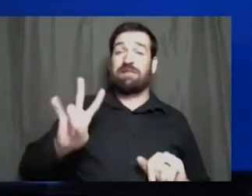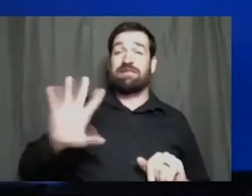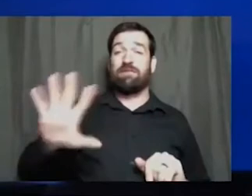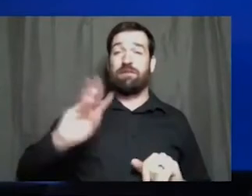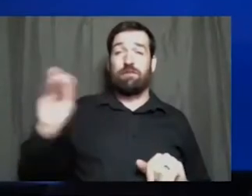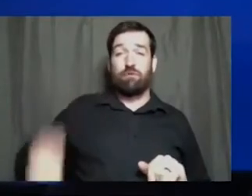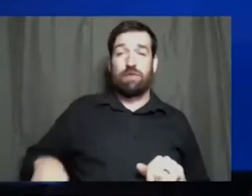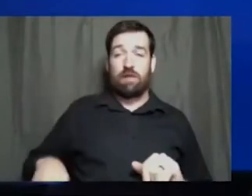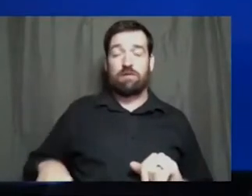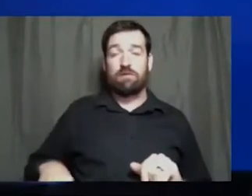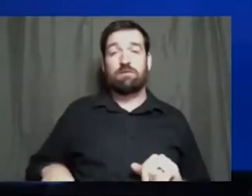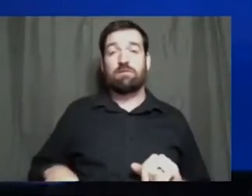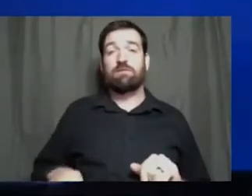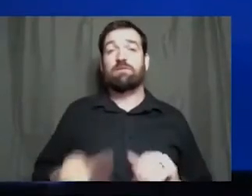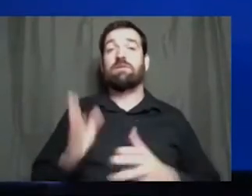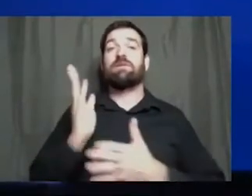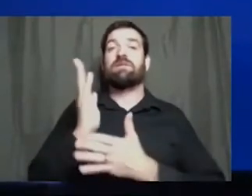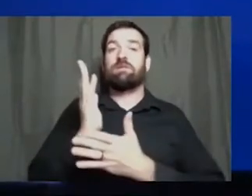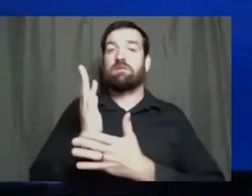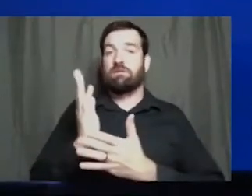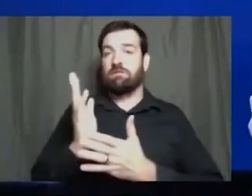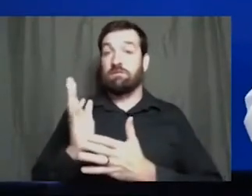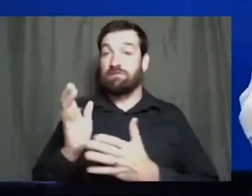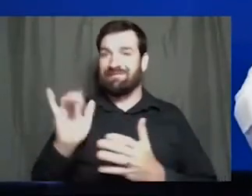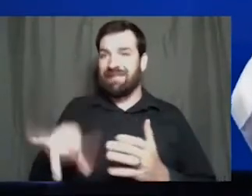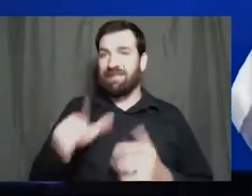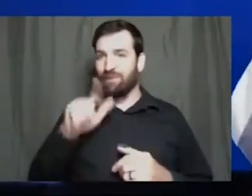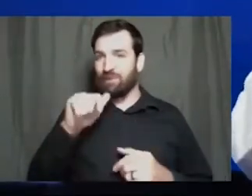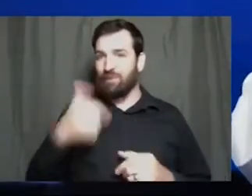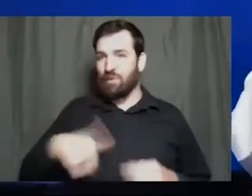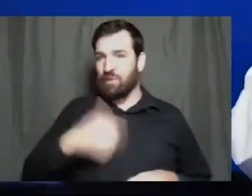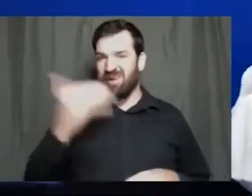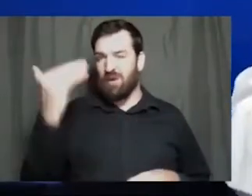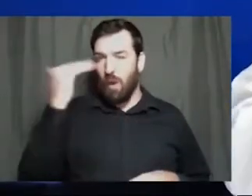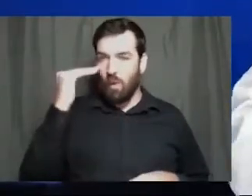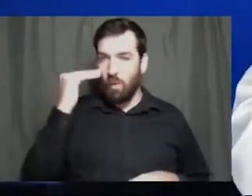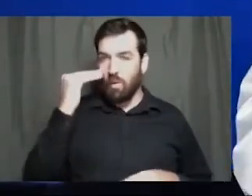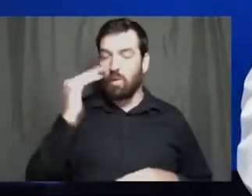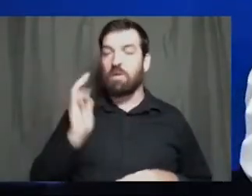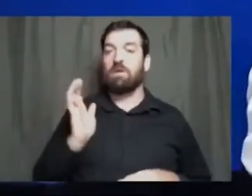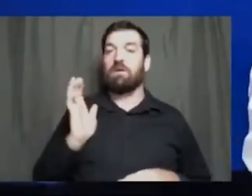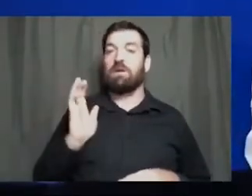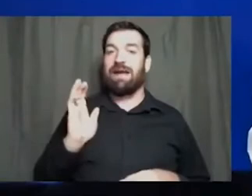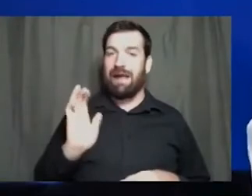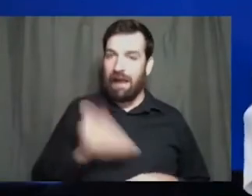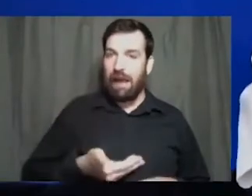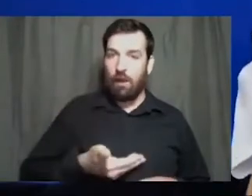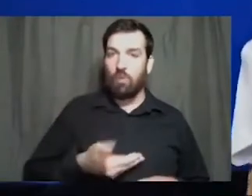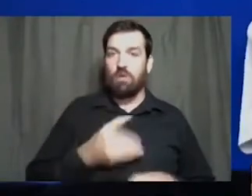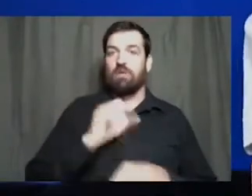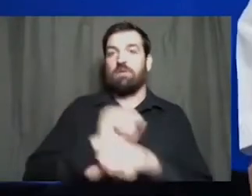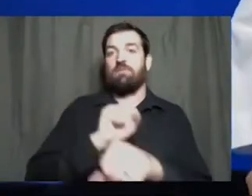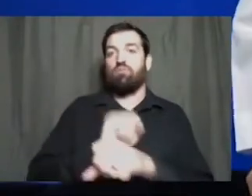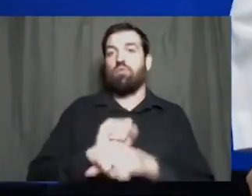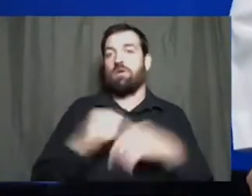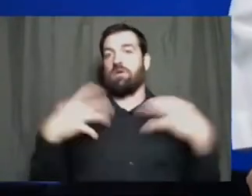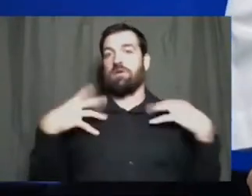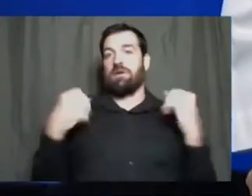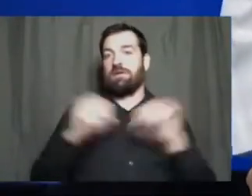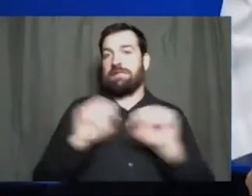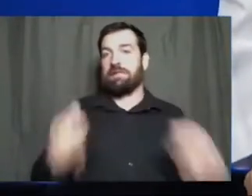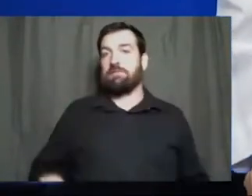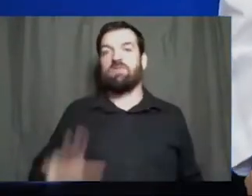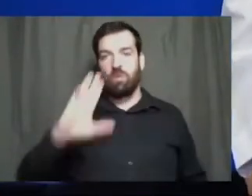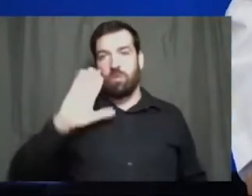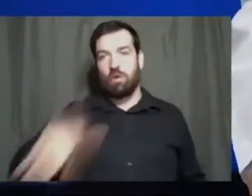have been vaccinated out. That's just the ones we know about. That is through our EMR, our employee health system. We know that percentage is true. We think there's